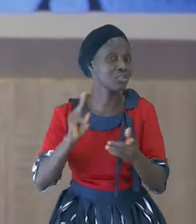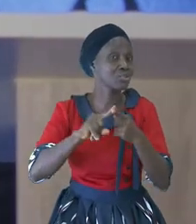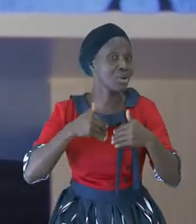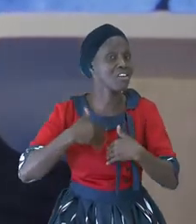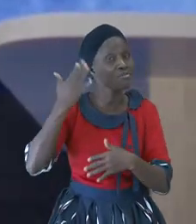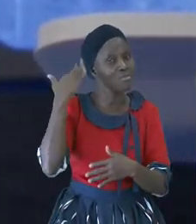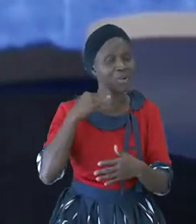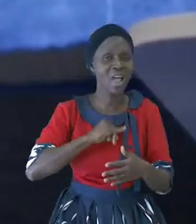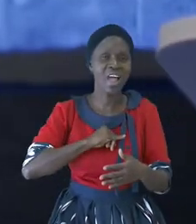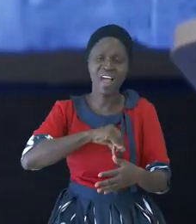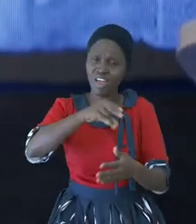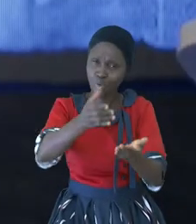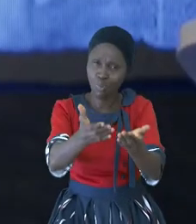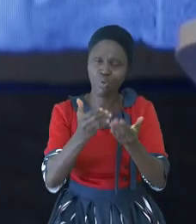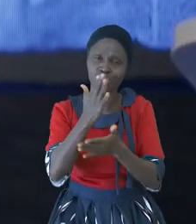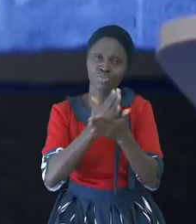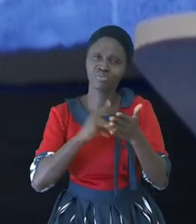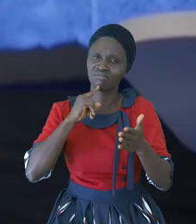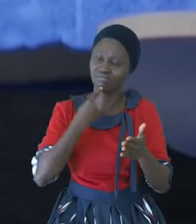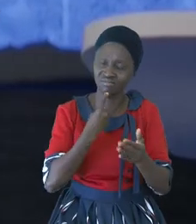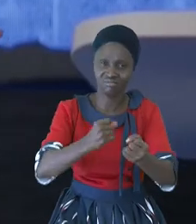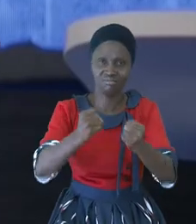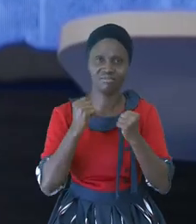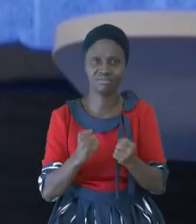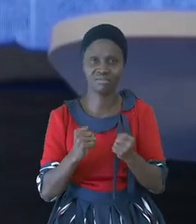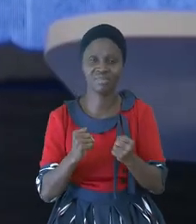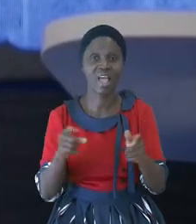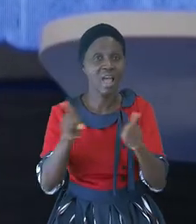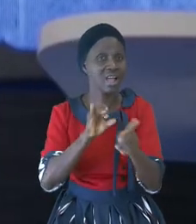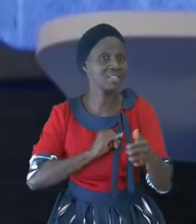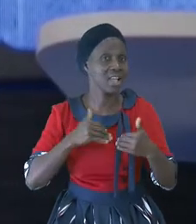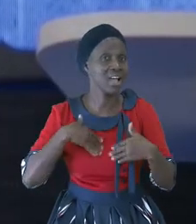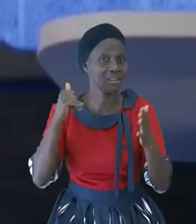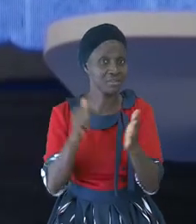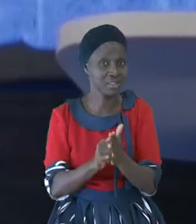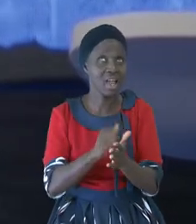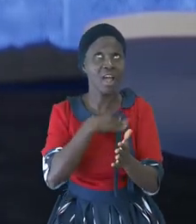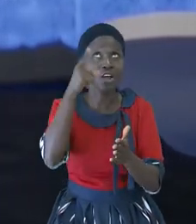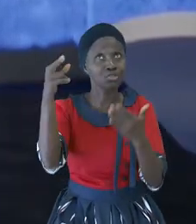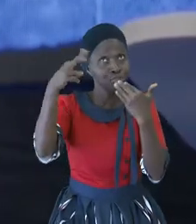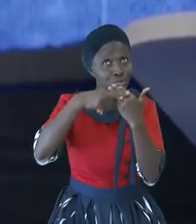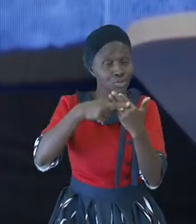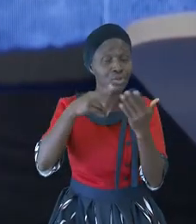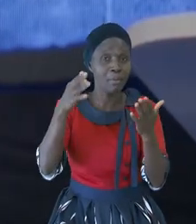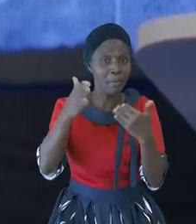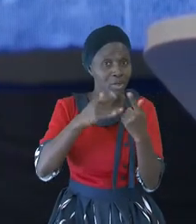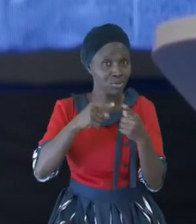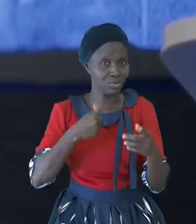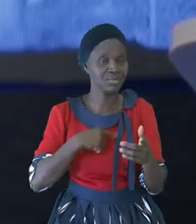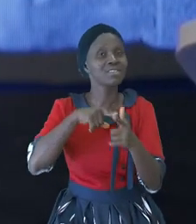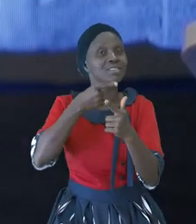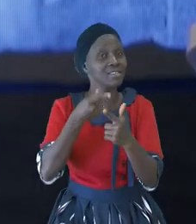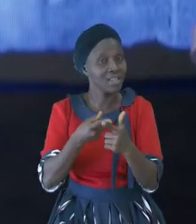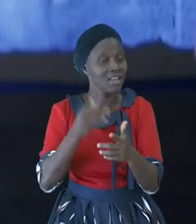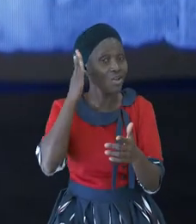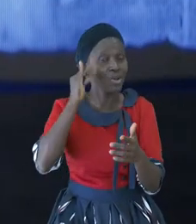want those things you gave me, those days, and as I have that and restores that unto me, then will I